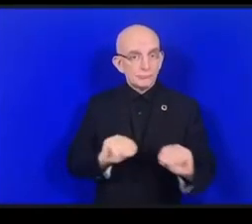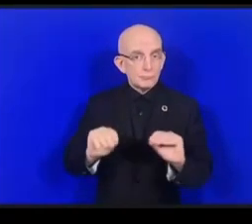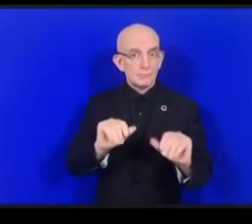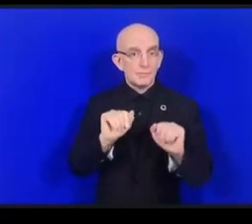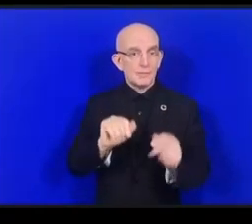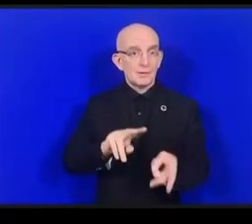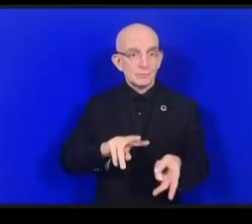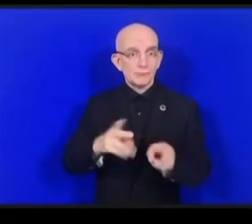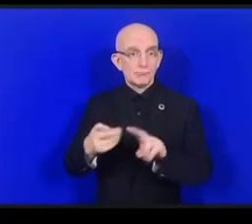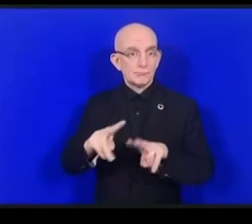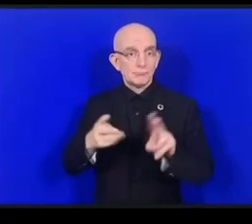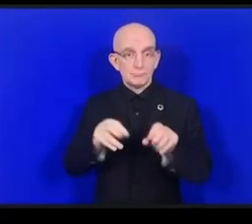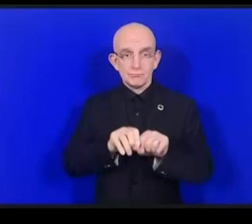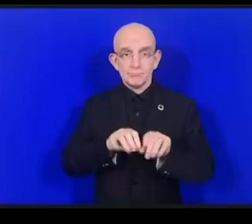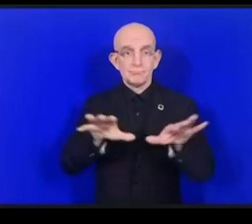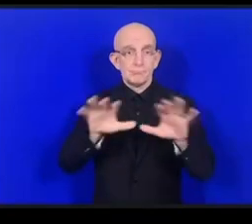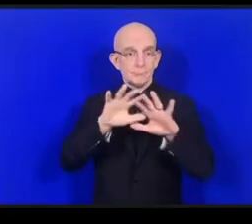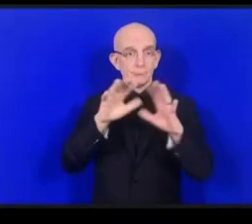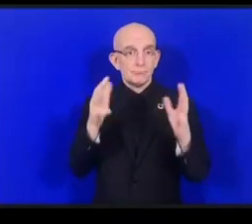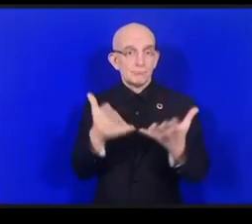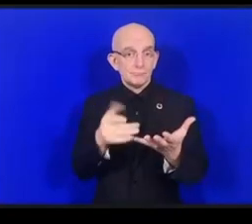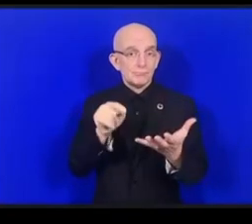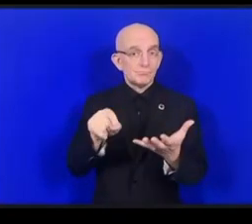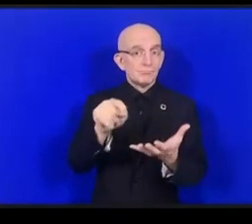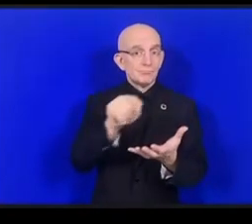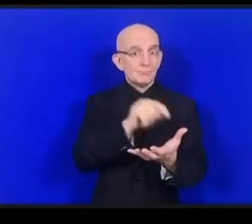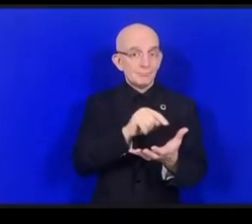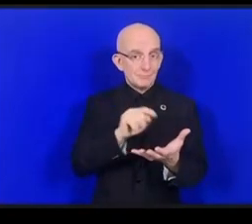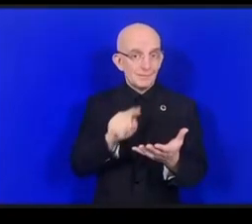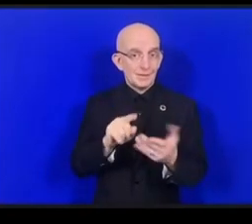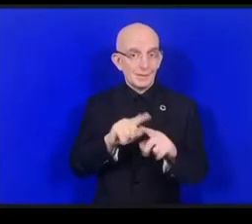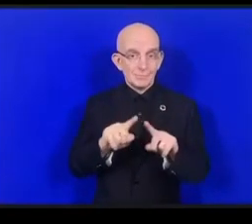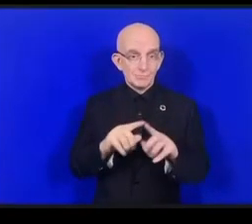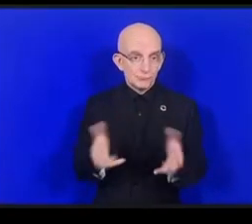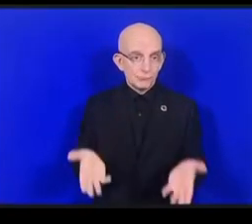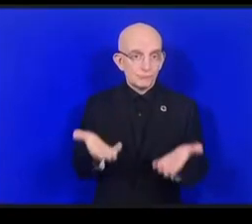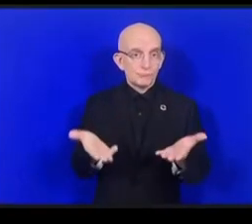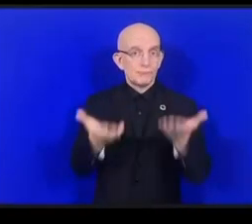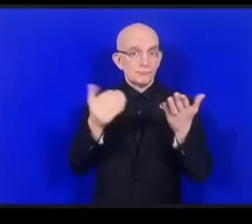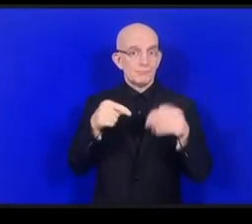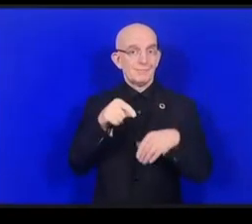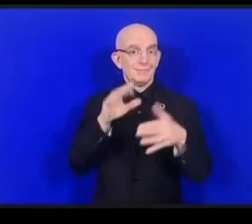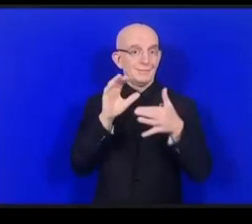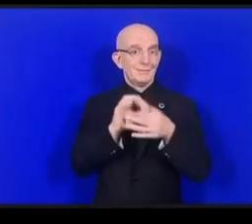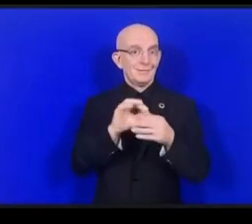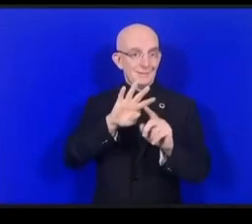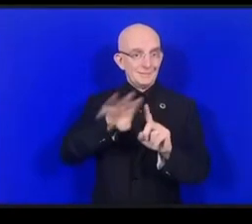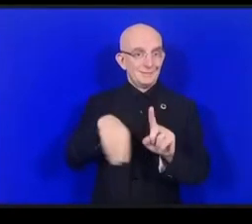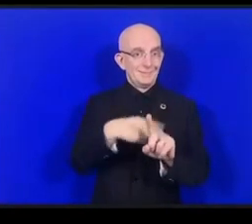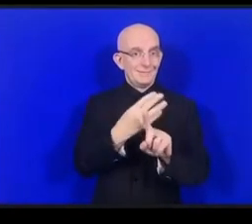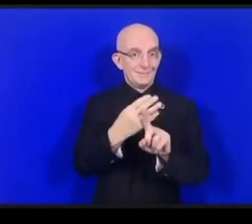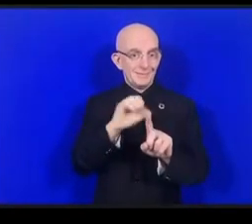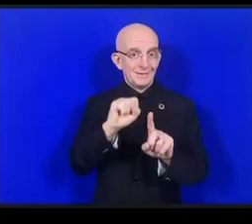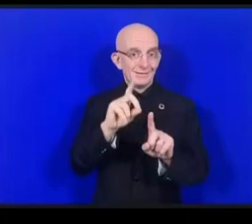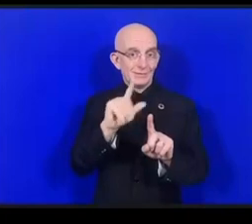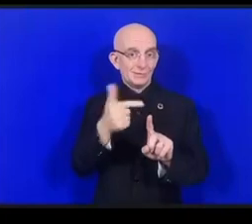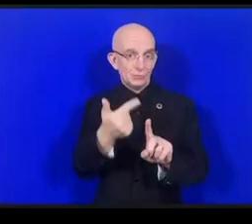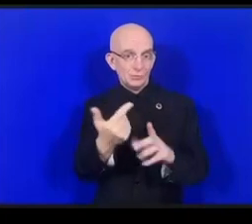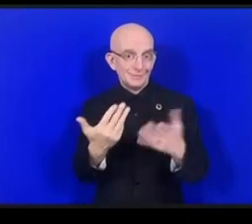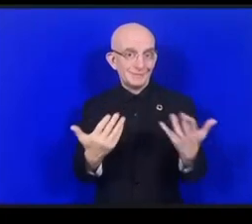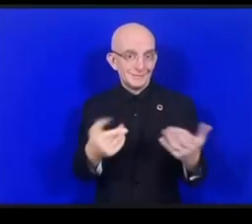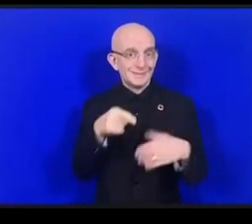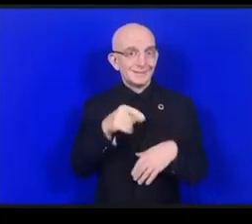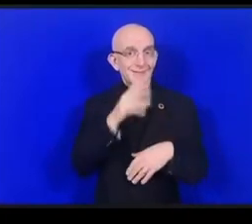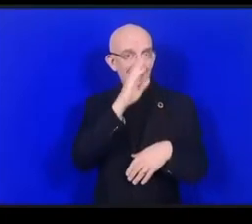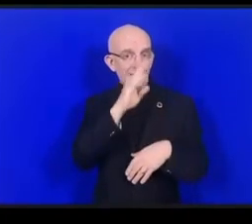example, we have the SDG Academy, which has created some terrific content around the SDGs. I'm